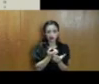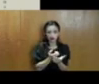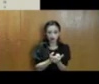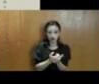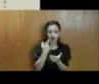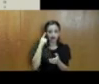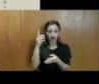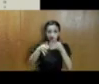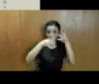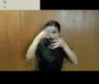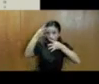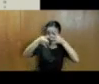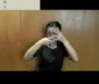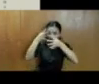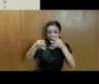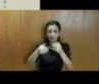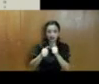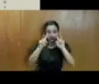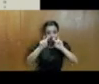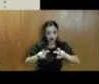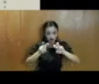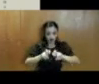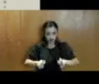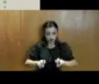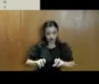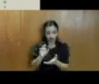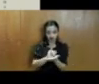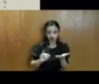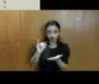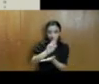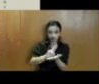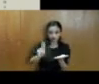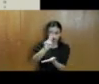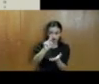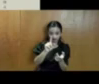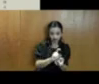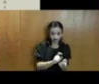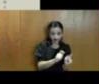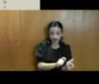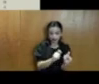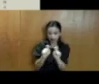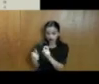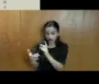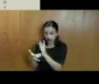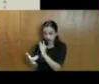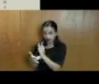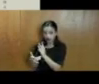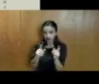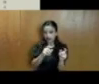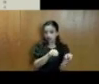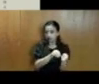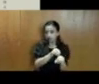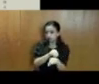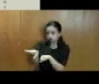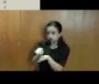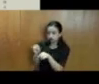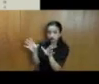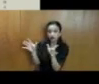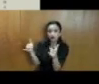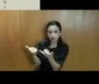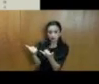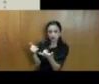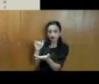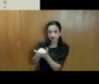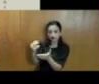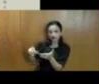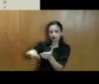for Innovation, where research institutes and universities transfer technology to companies. Now, this is high